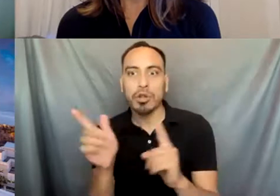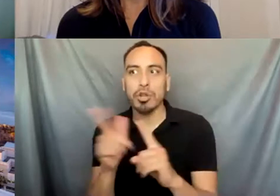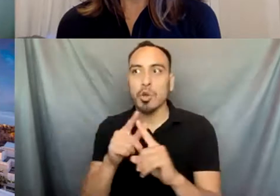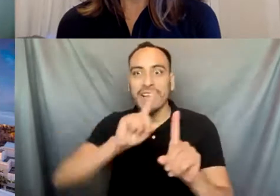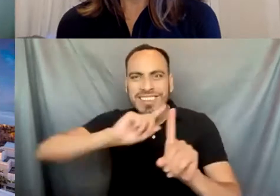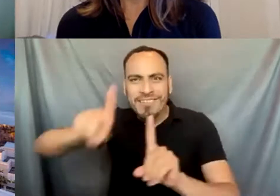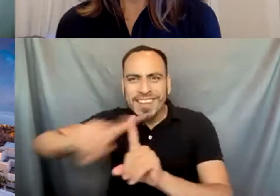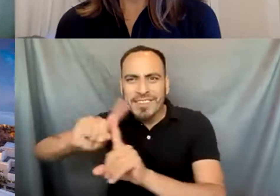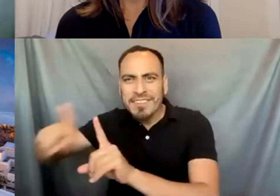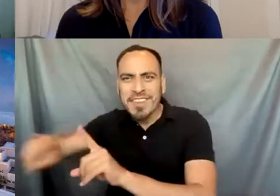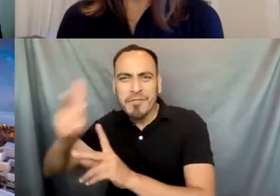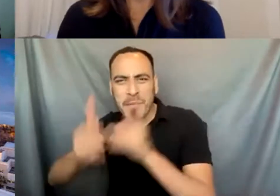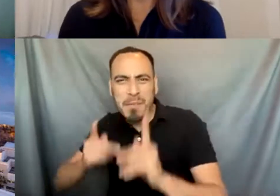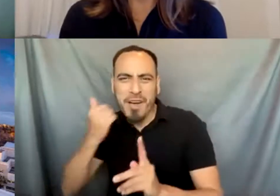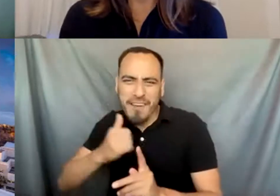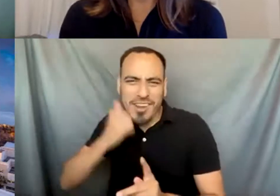odds game there.